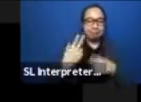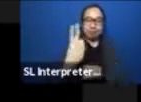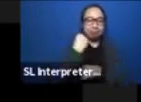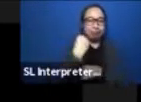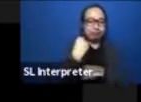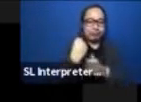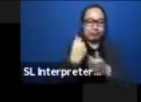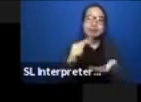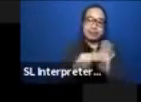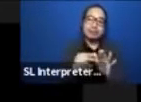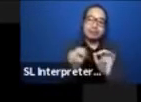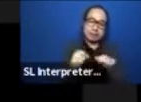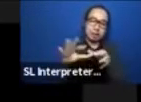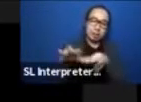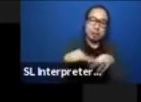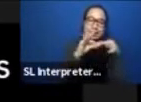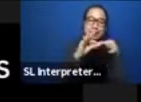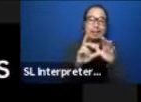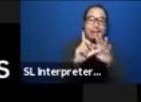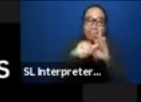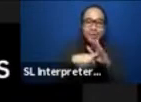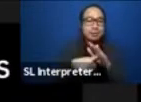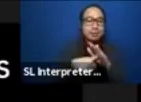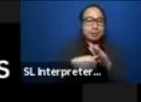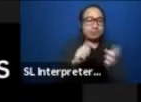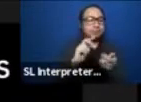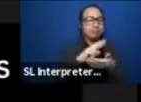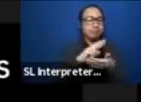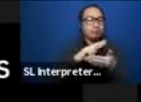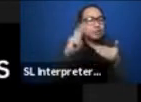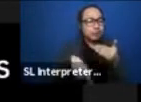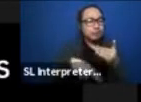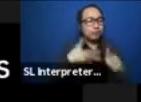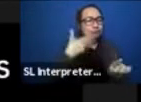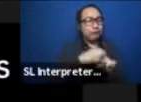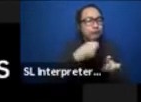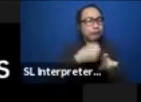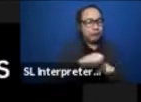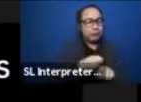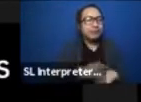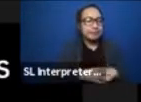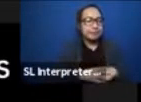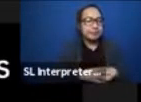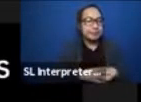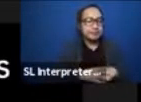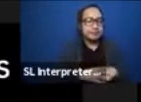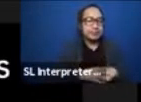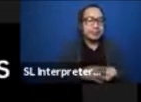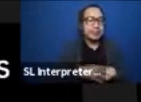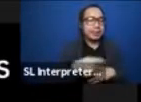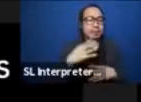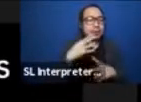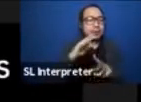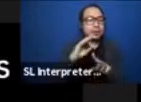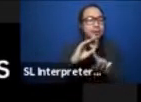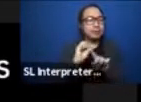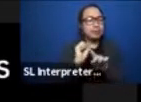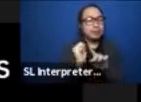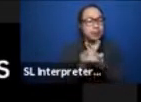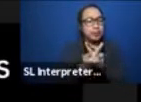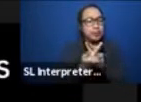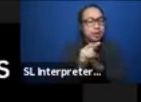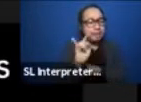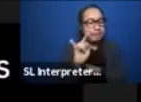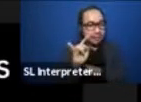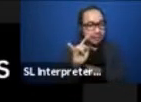attacks were also mentioned by the young men respondents. Social media is also used for a lot of image building, again,